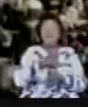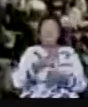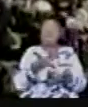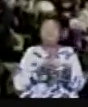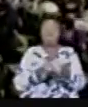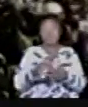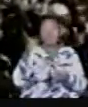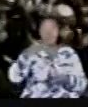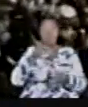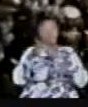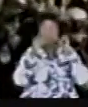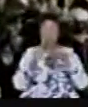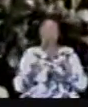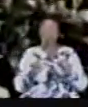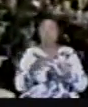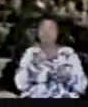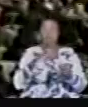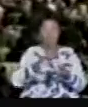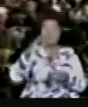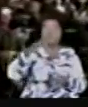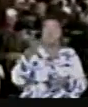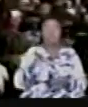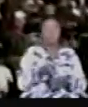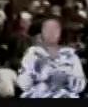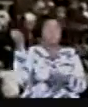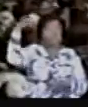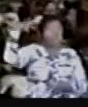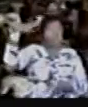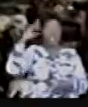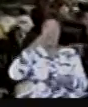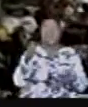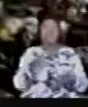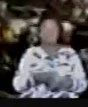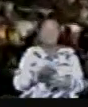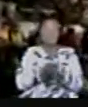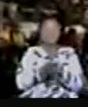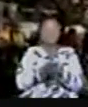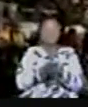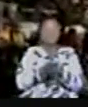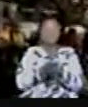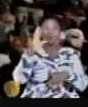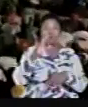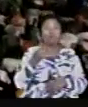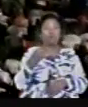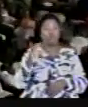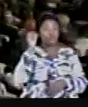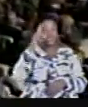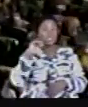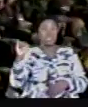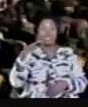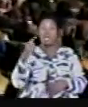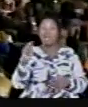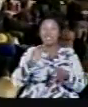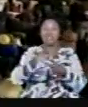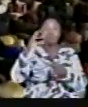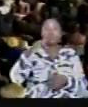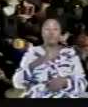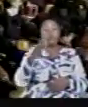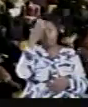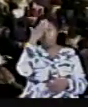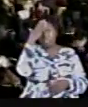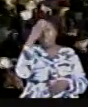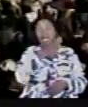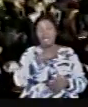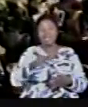power, and the Spirit of grace, the Spirit of understanding, and the Spirit of knowledge, and the